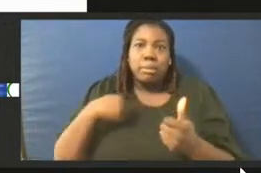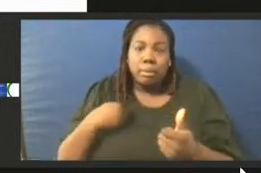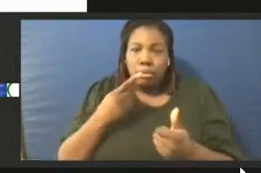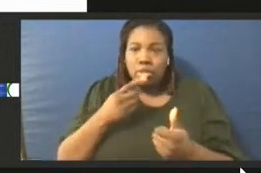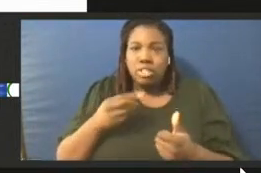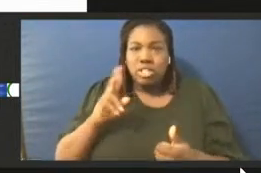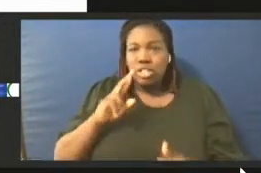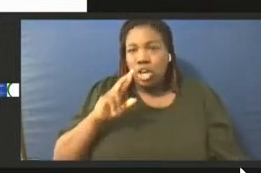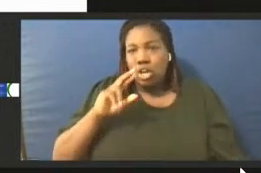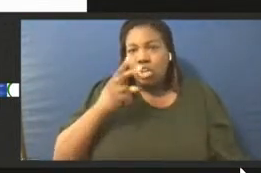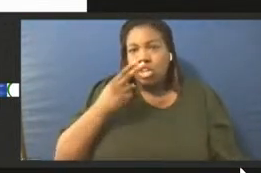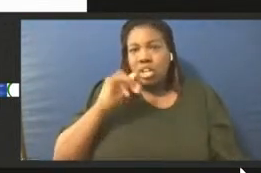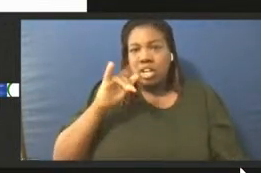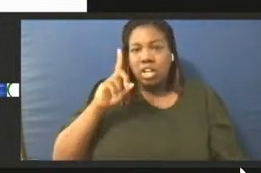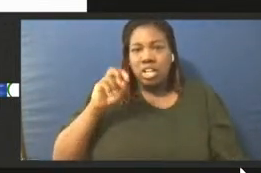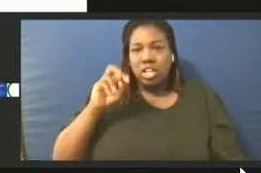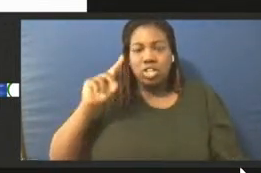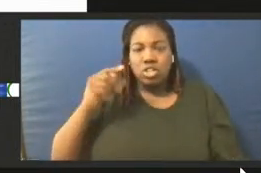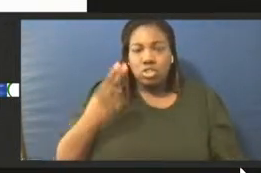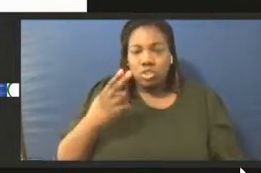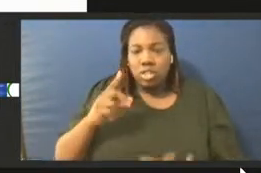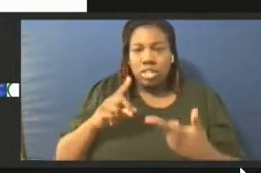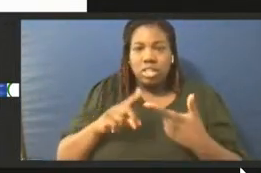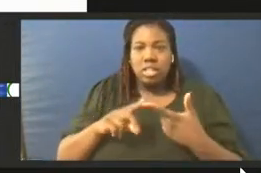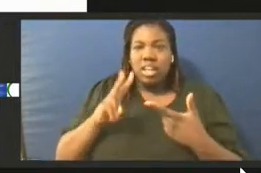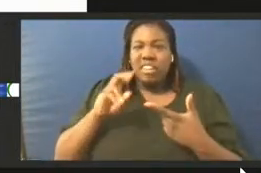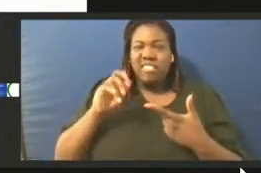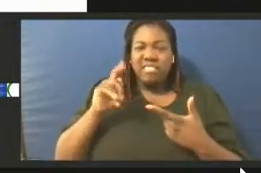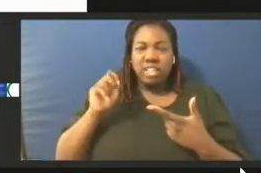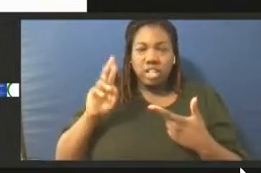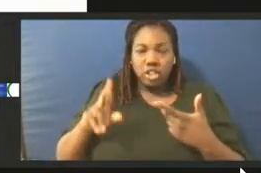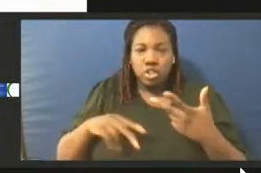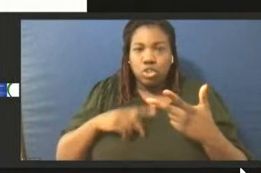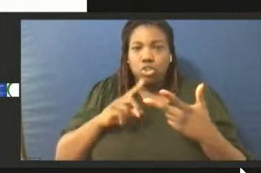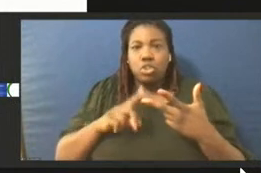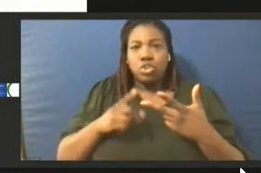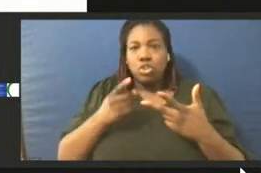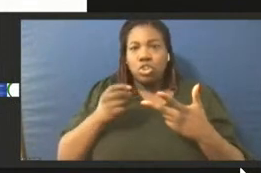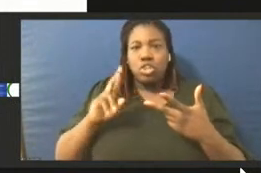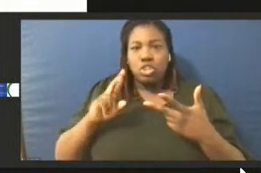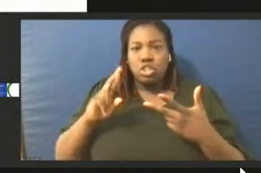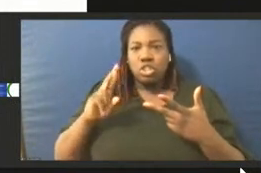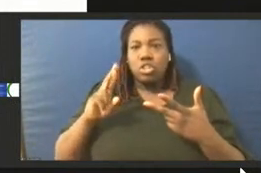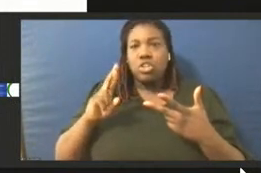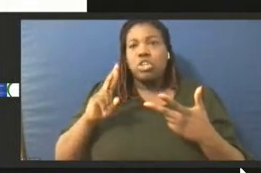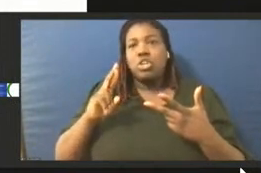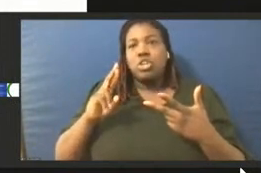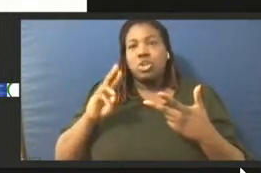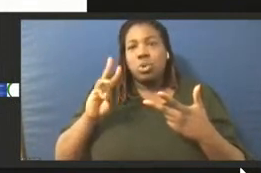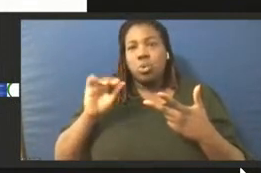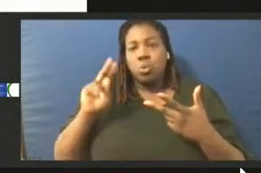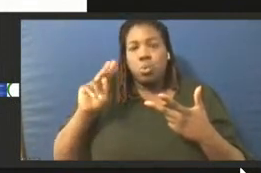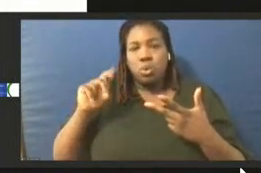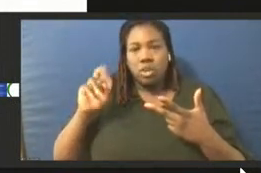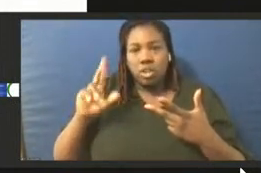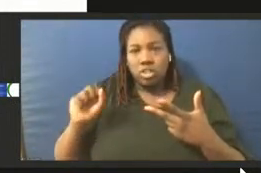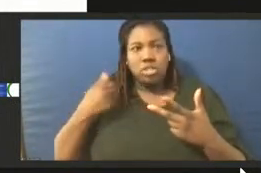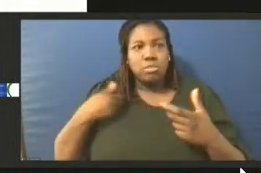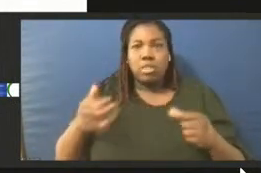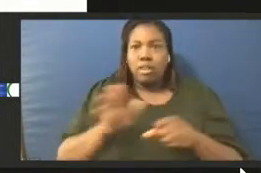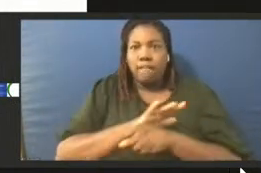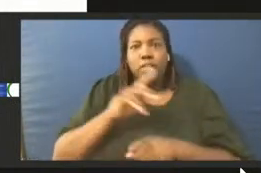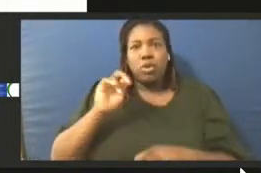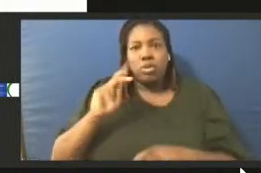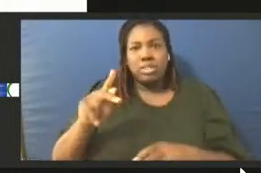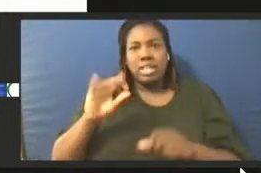Hildreth, Andy Imperato, Victor Joseph, and Dr. Homer Venters, but also really the entire task